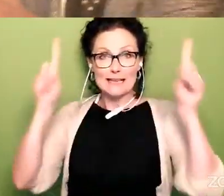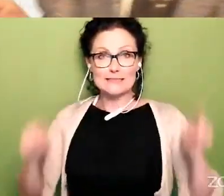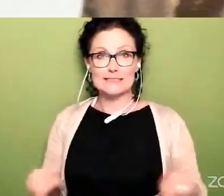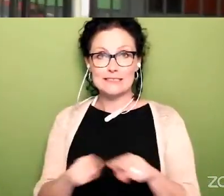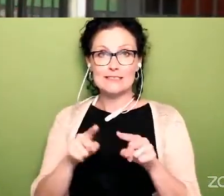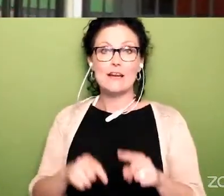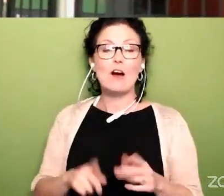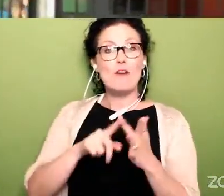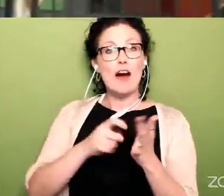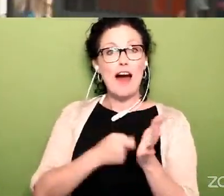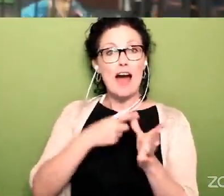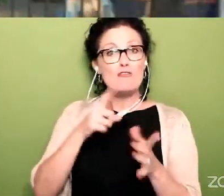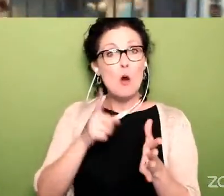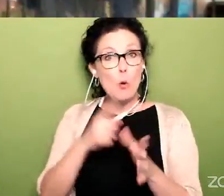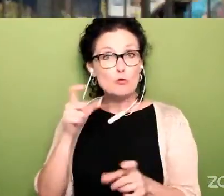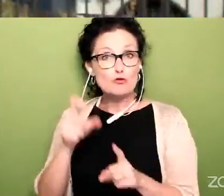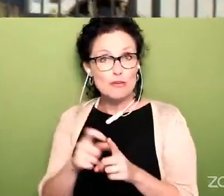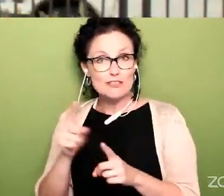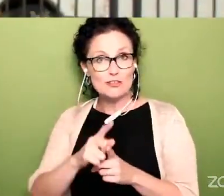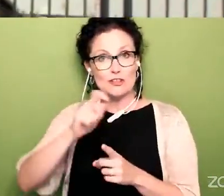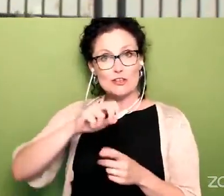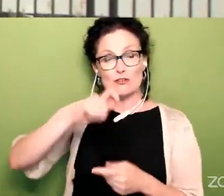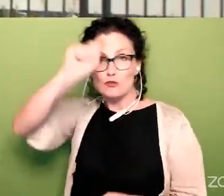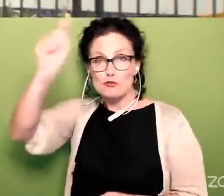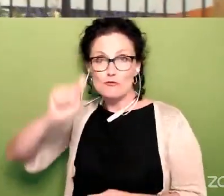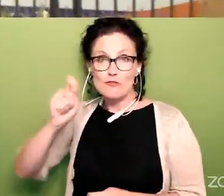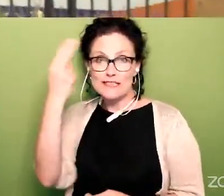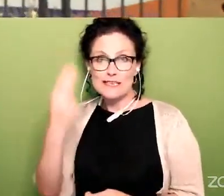happening, Bulbir? What is this?